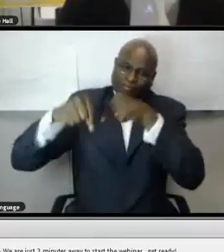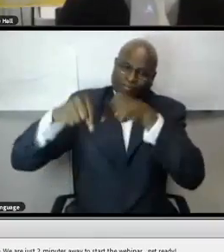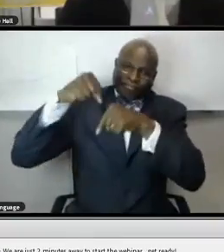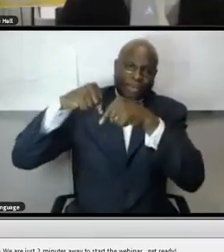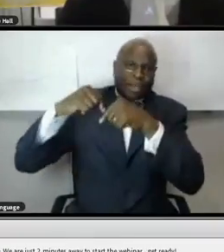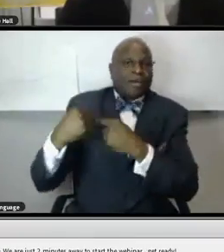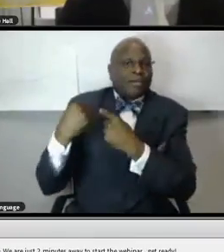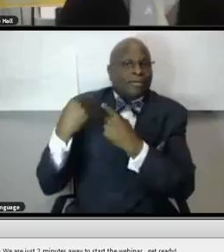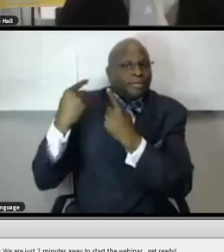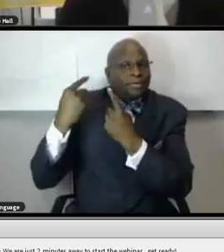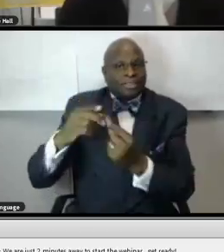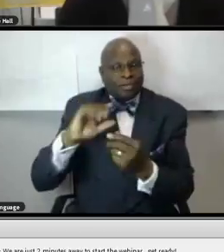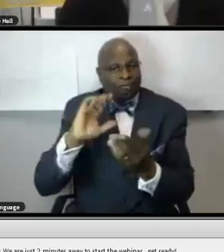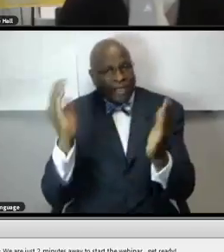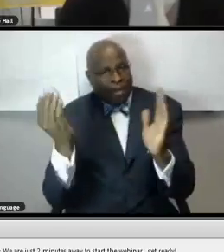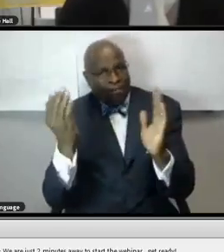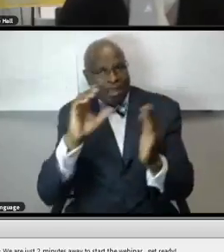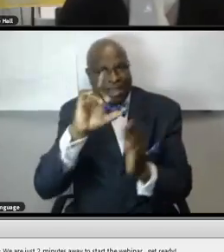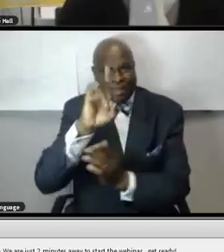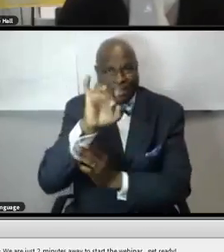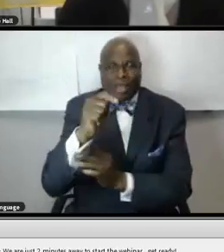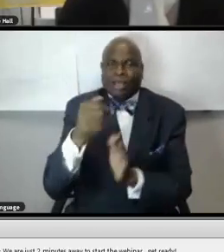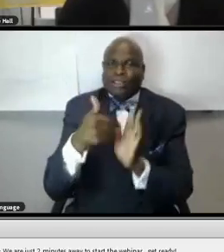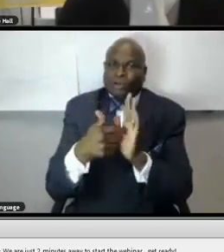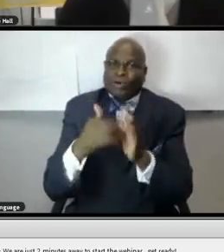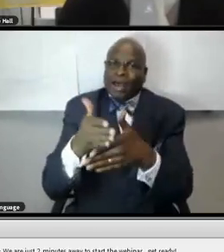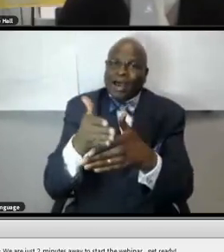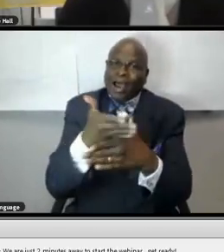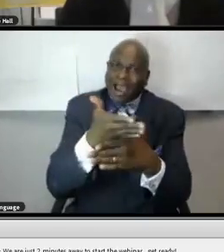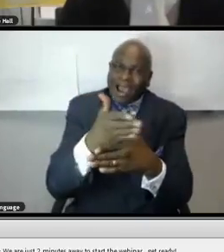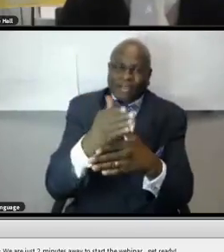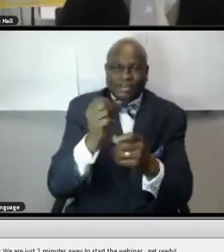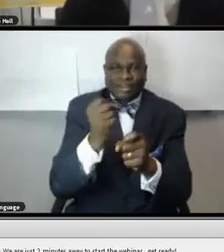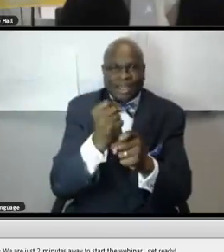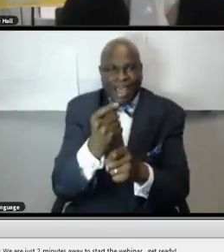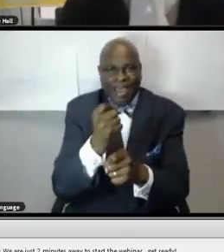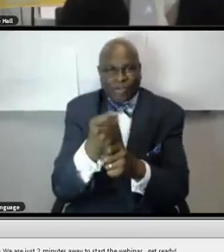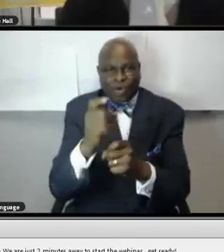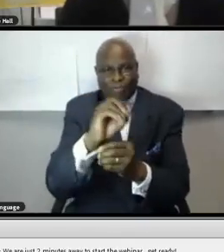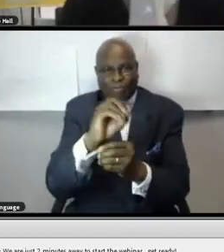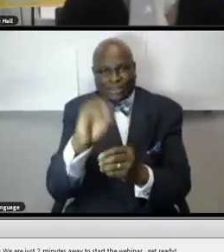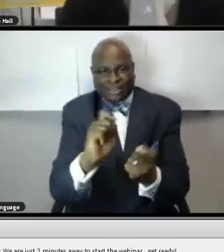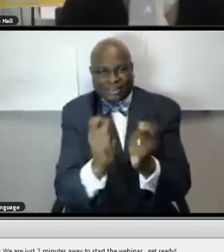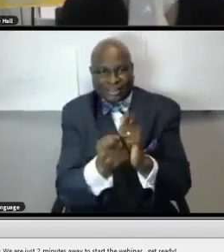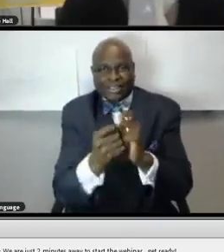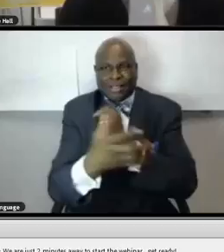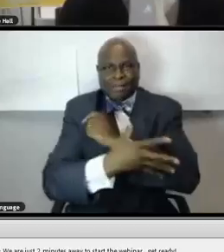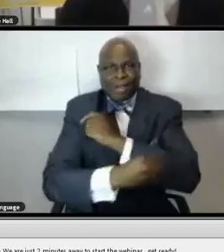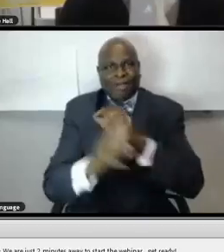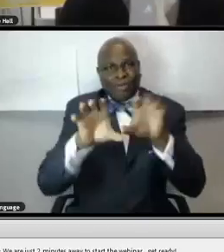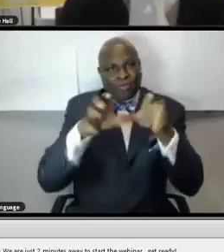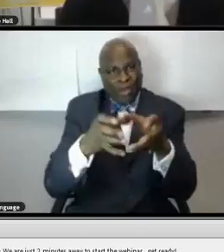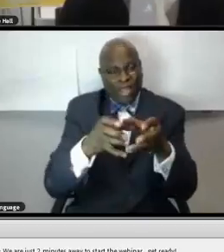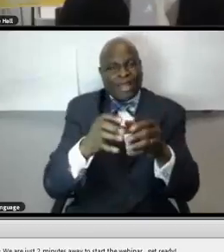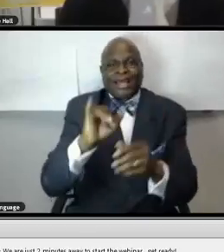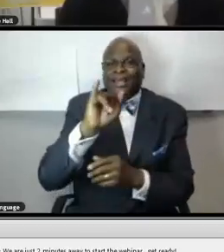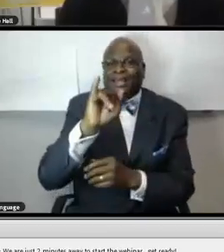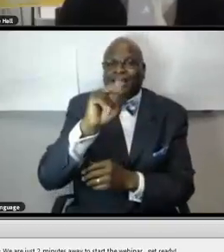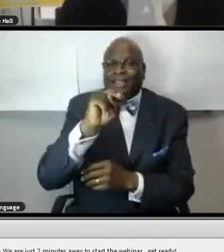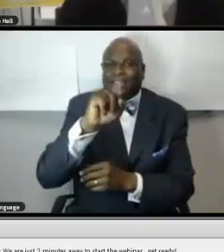find comparable data and show you the average annual percent change in the poverty rate, indigenous peoples